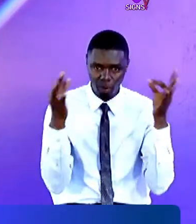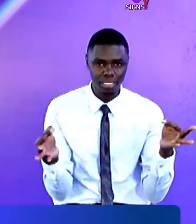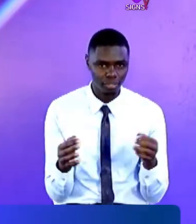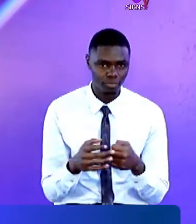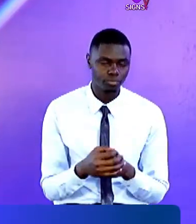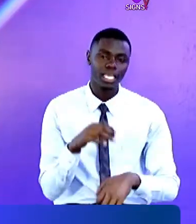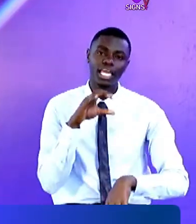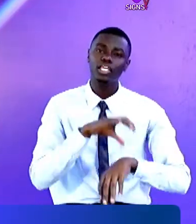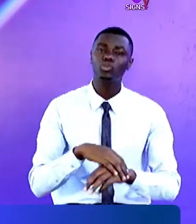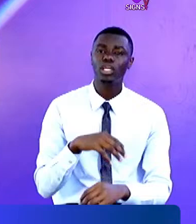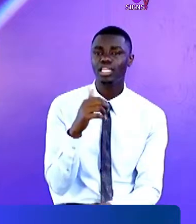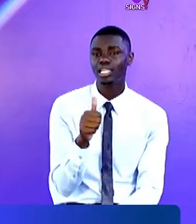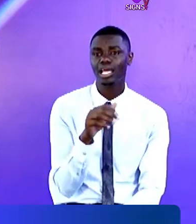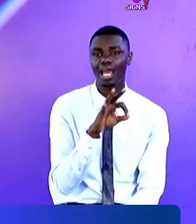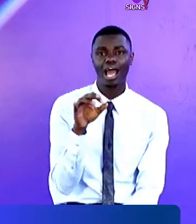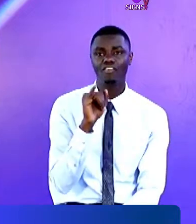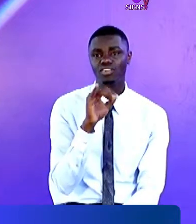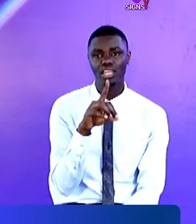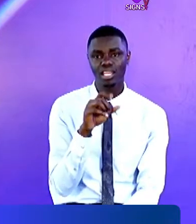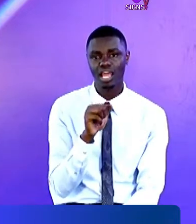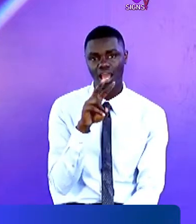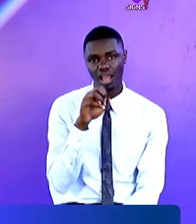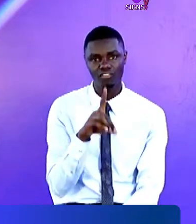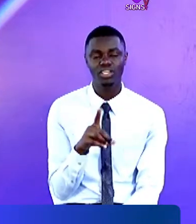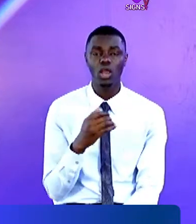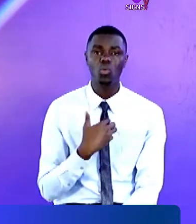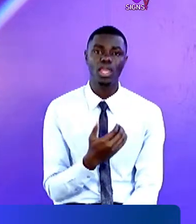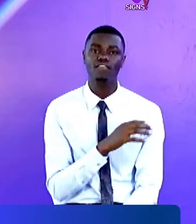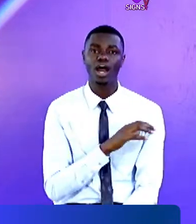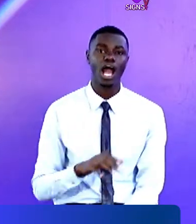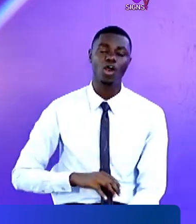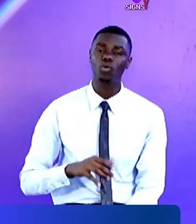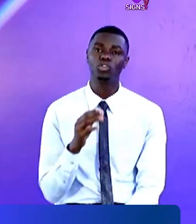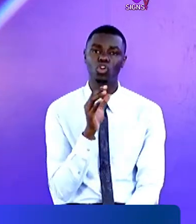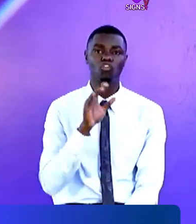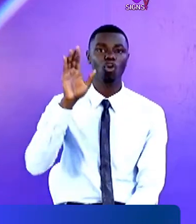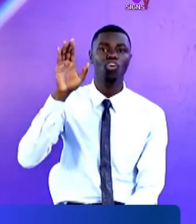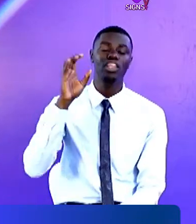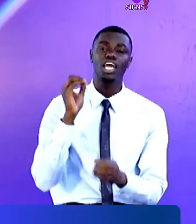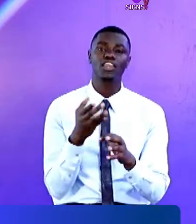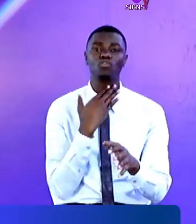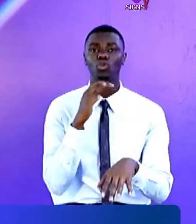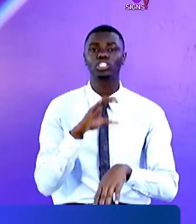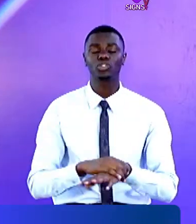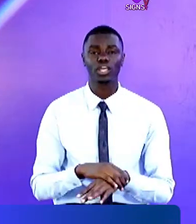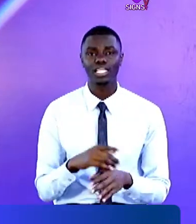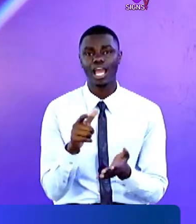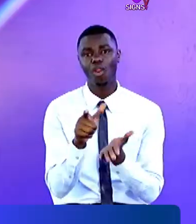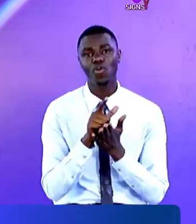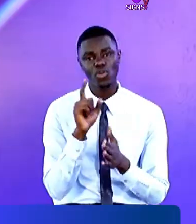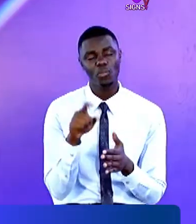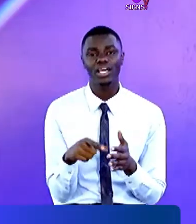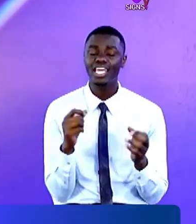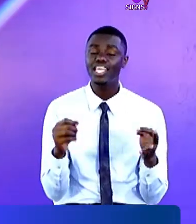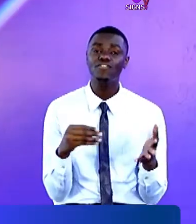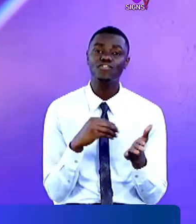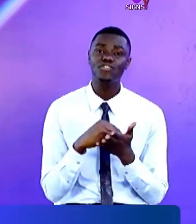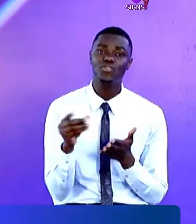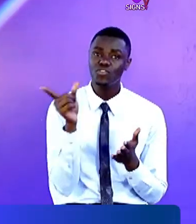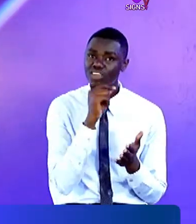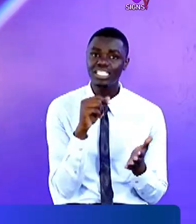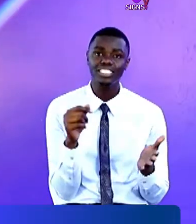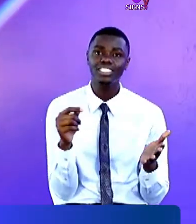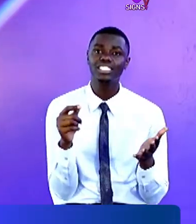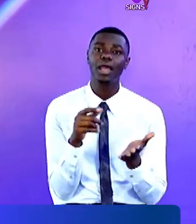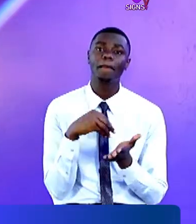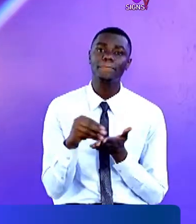that affidavit to do the wedding, you need to have a lawyer, a commission of oath. When you want to take a loan, you have to do that. If you have finished paying the loan, you have to do that.